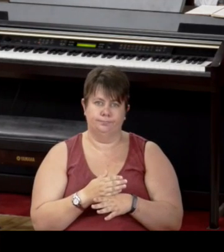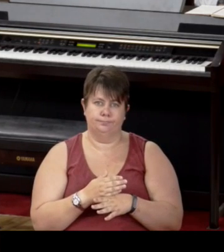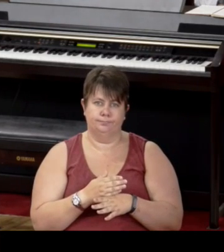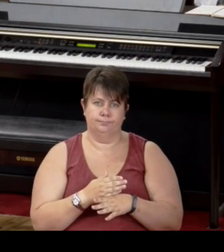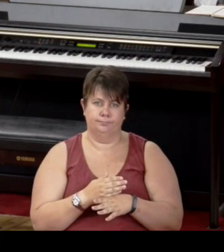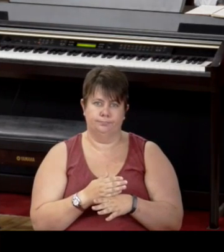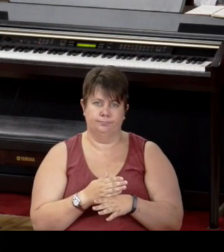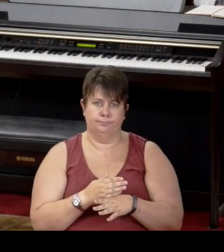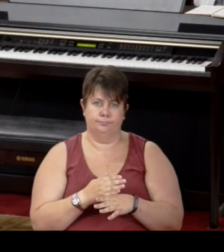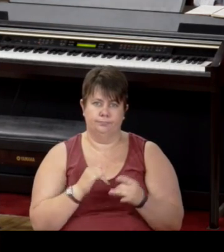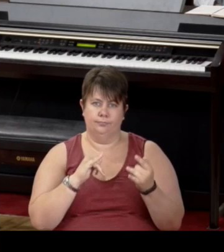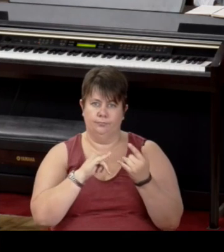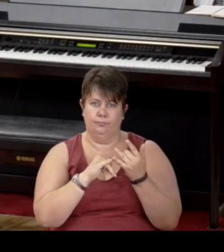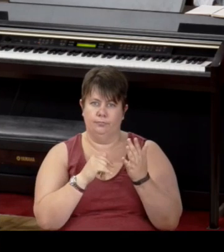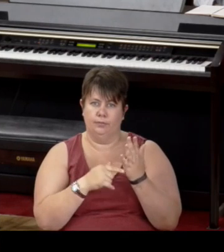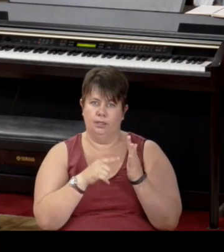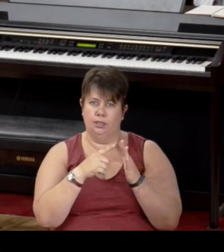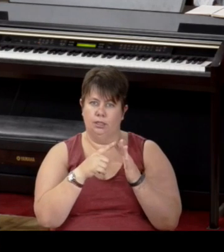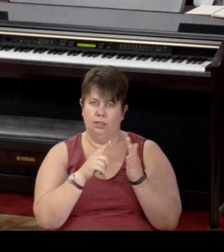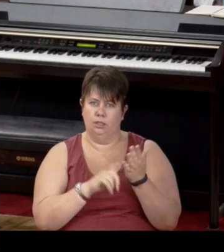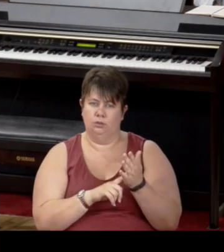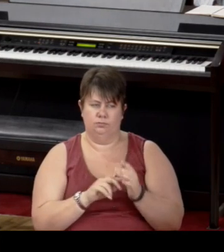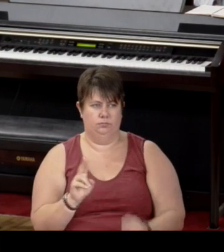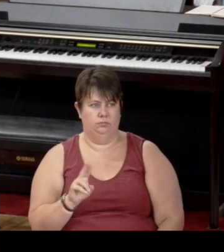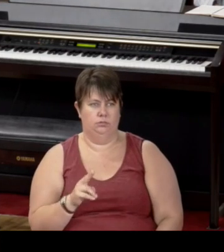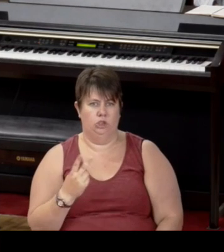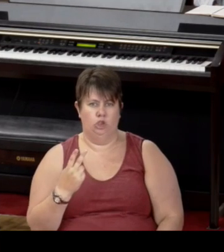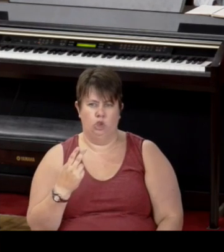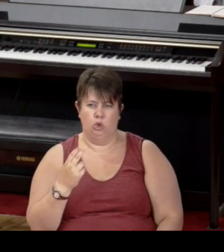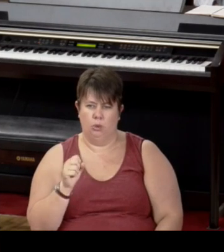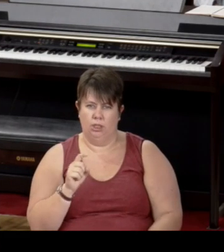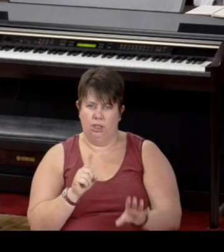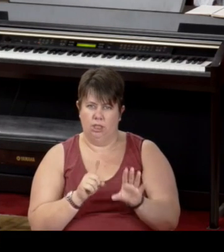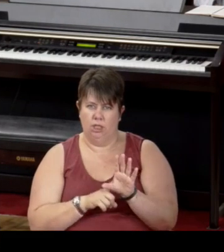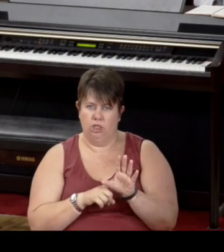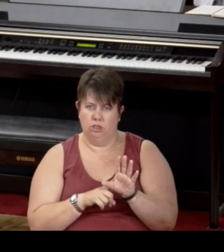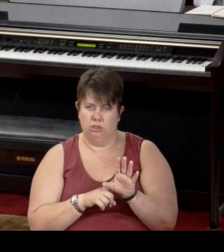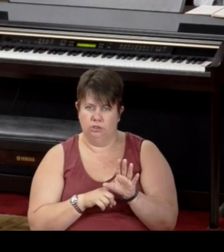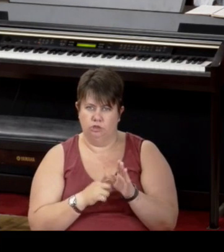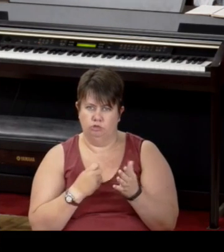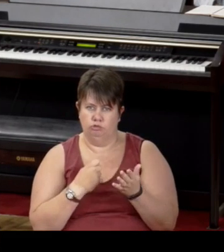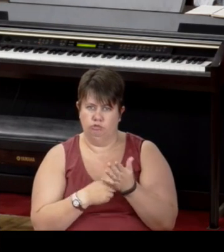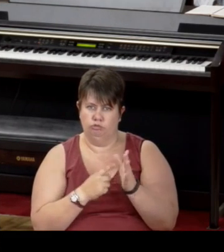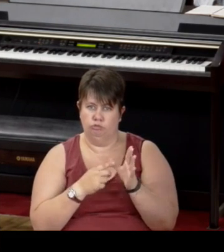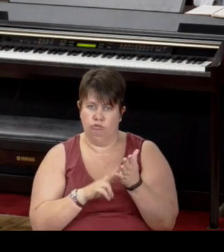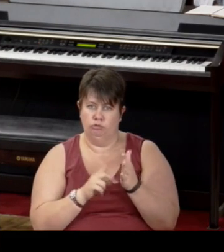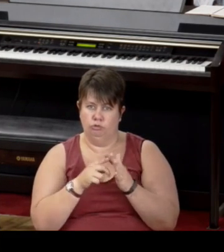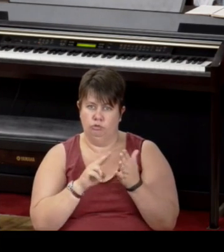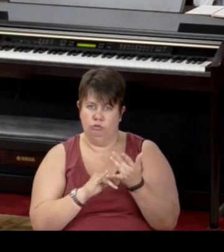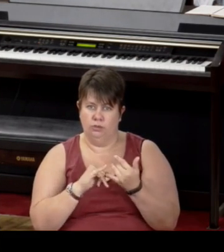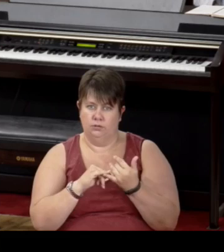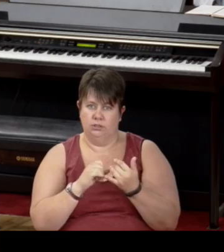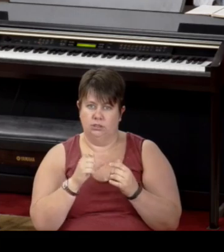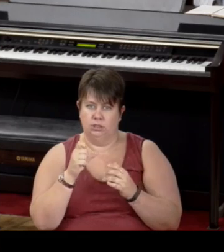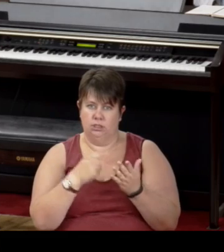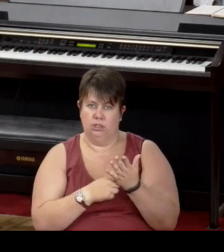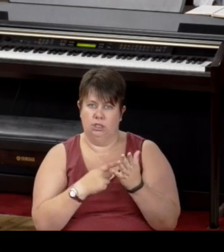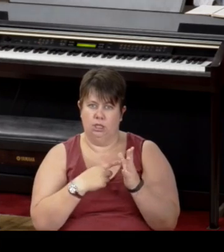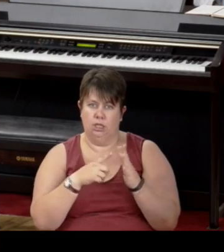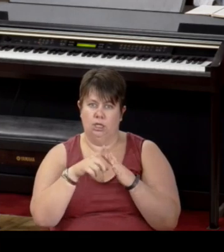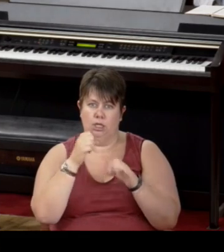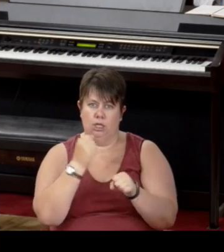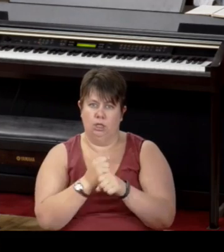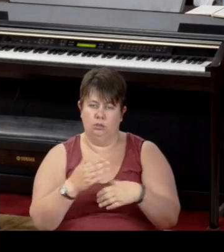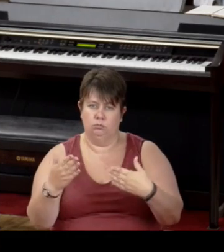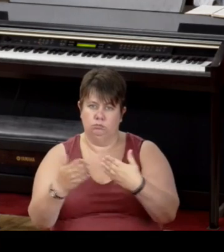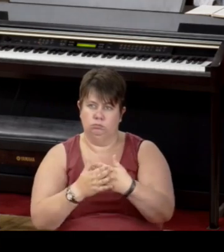been something like 20 years since Ravenscraig was closed down. But Motherwell was known for Ravenscraig